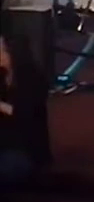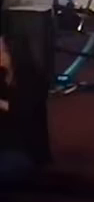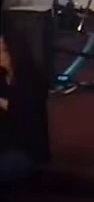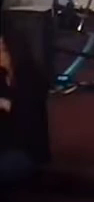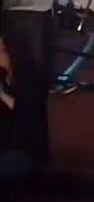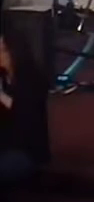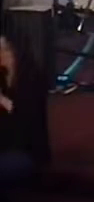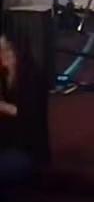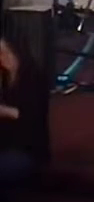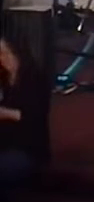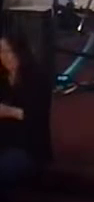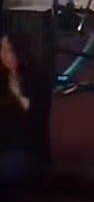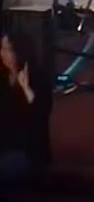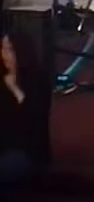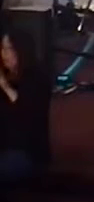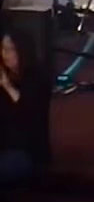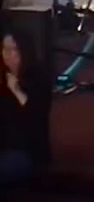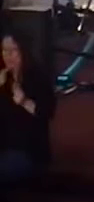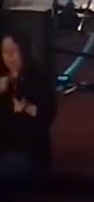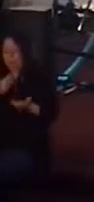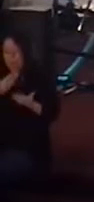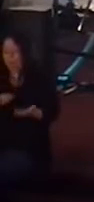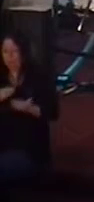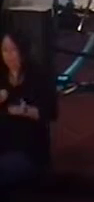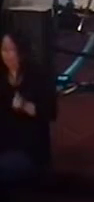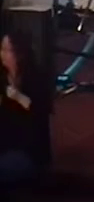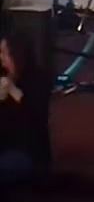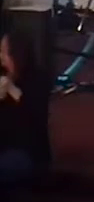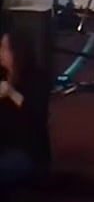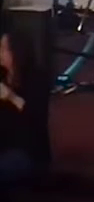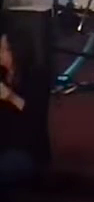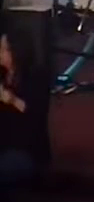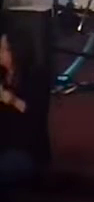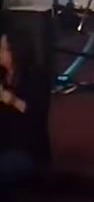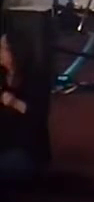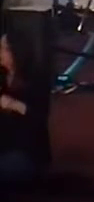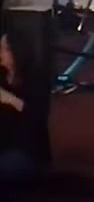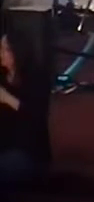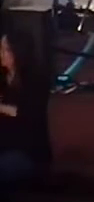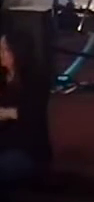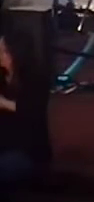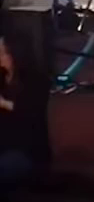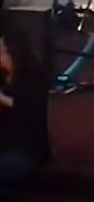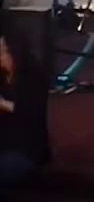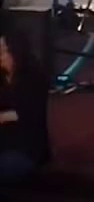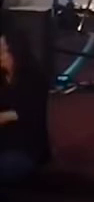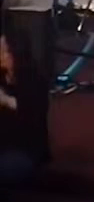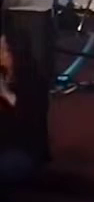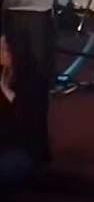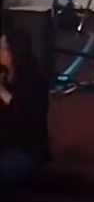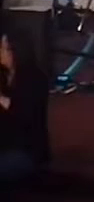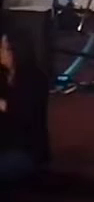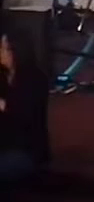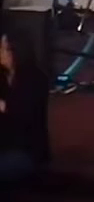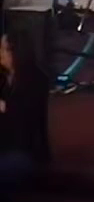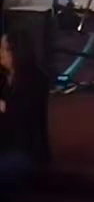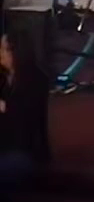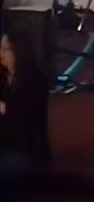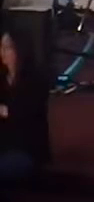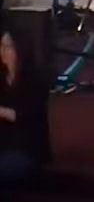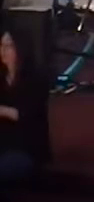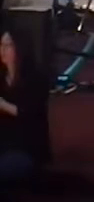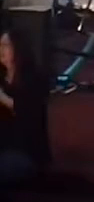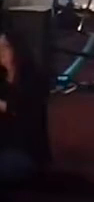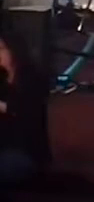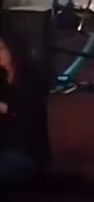thanks. Show them some support. Whenever somebody lives a good life, an example of faith, thank you for being such a good role model to our